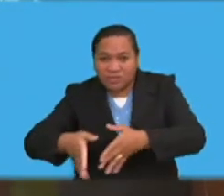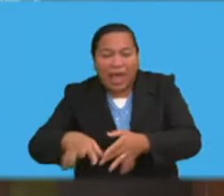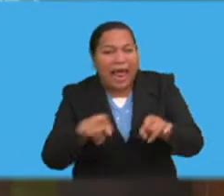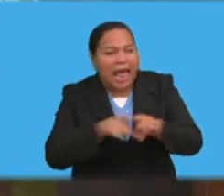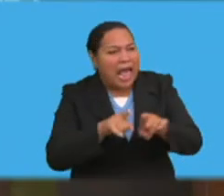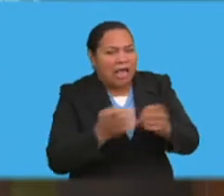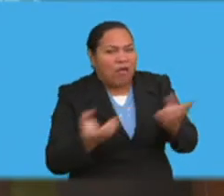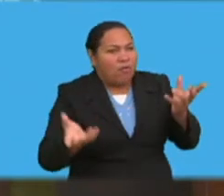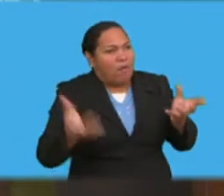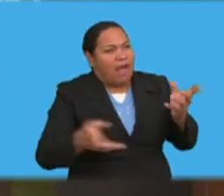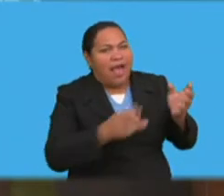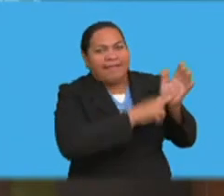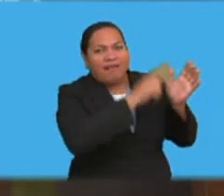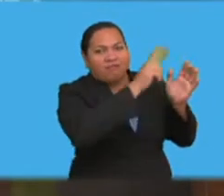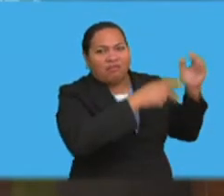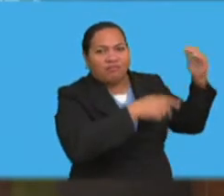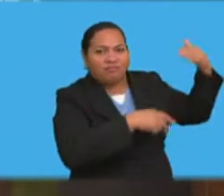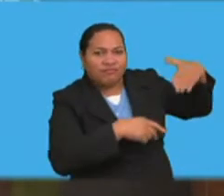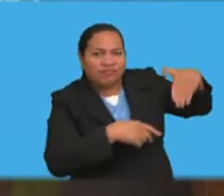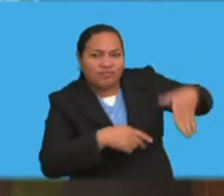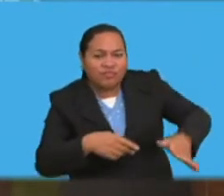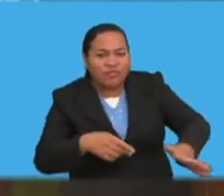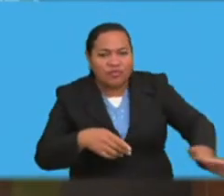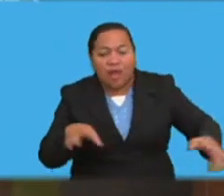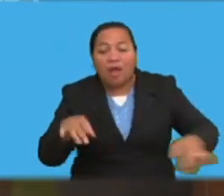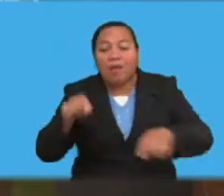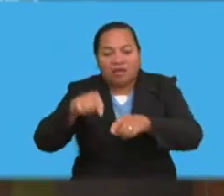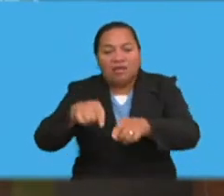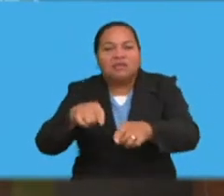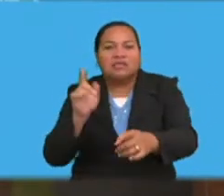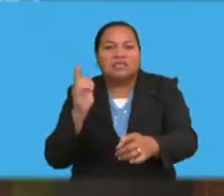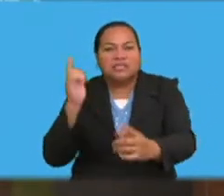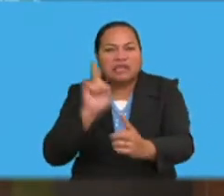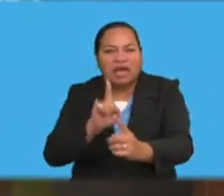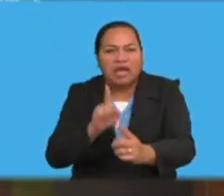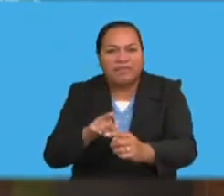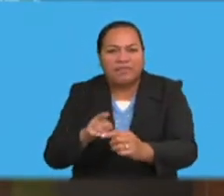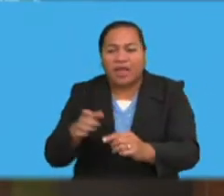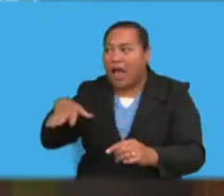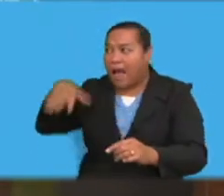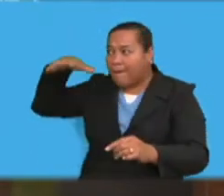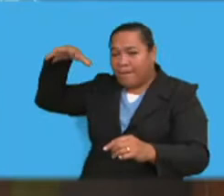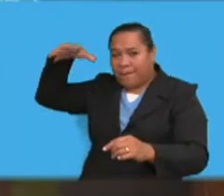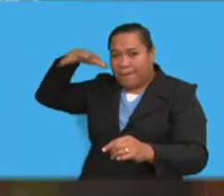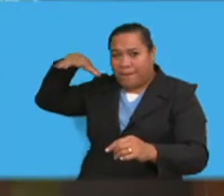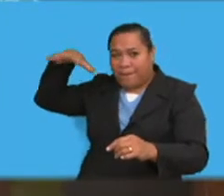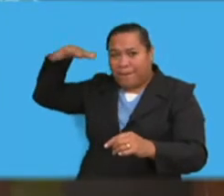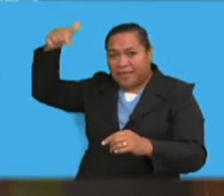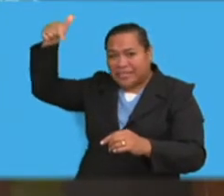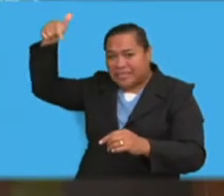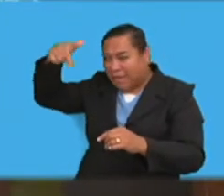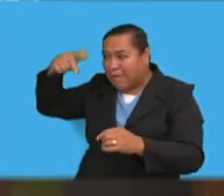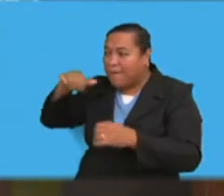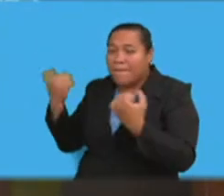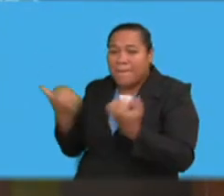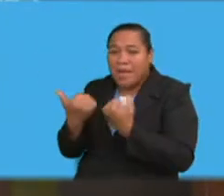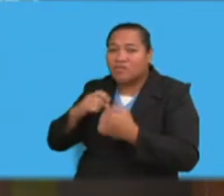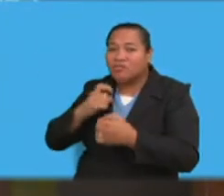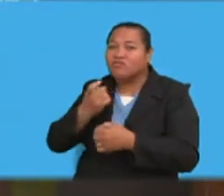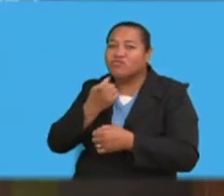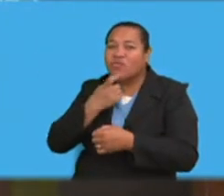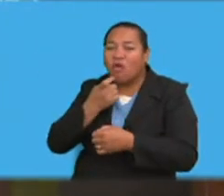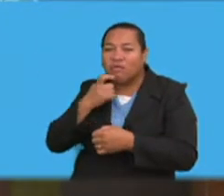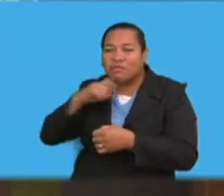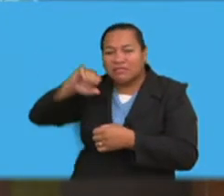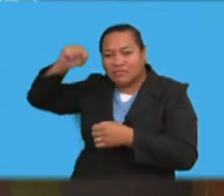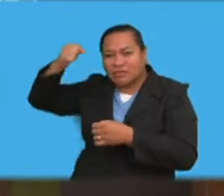Highlands, down the Nadi Valley into the South Pacific Ocean. The upper part of the basin is steep with many rocky outcrops, whereas